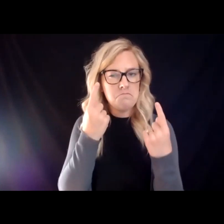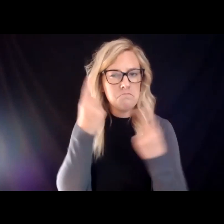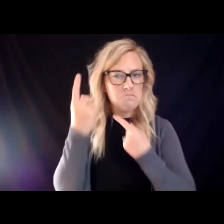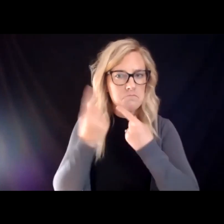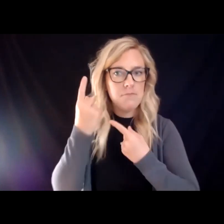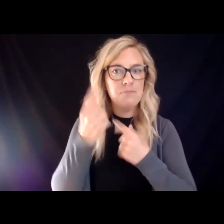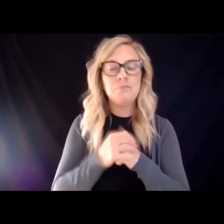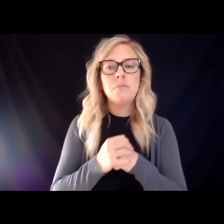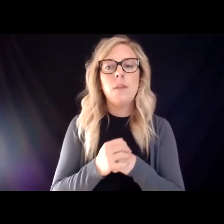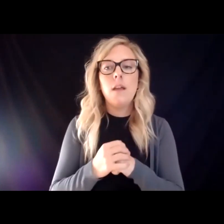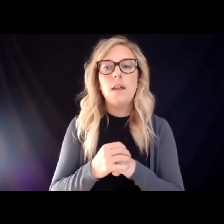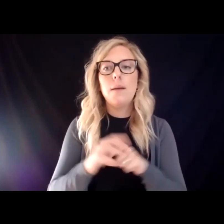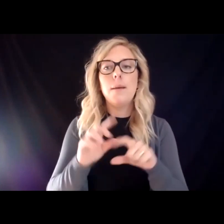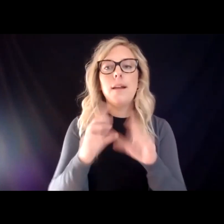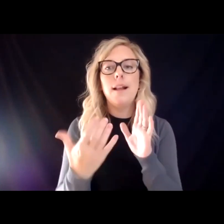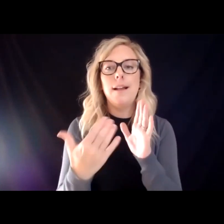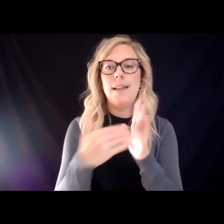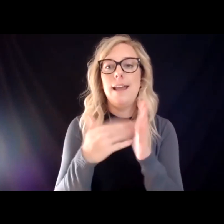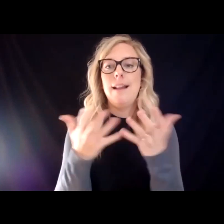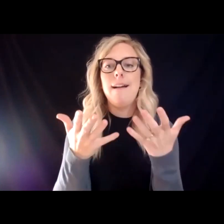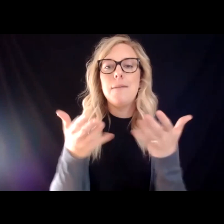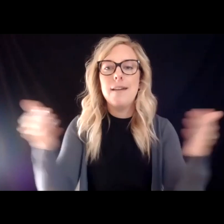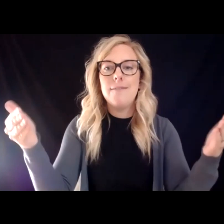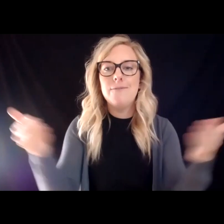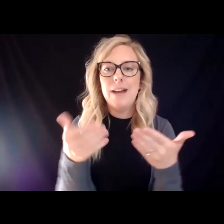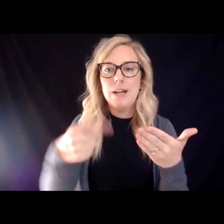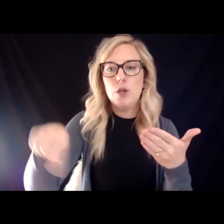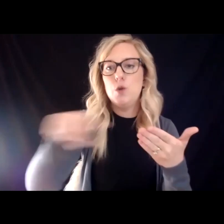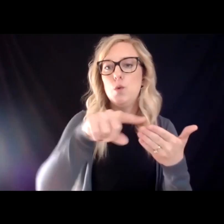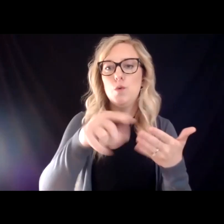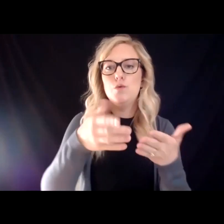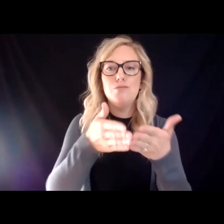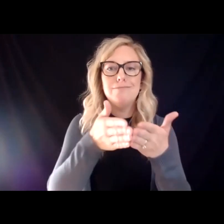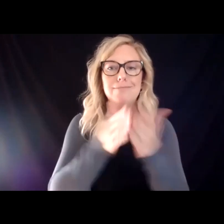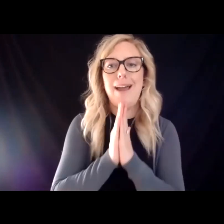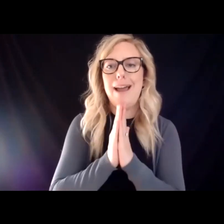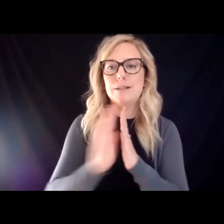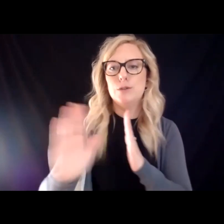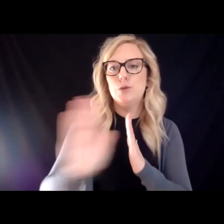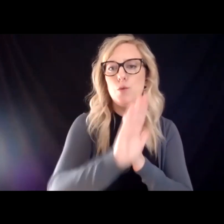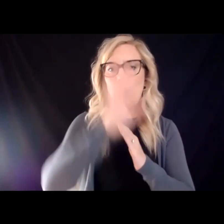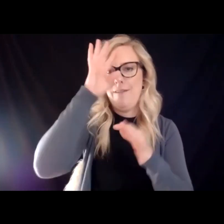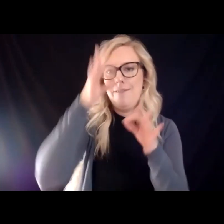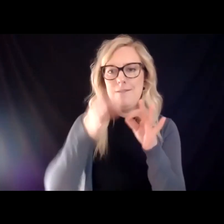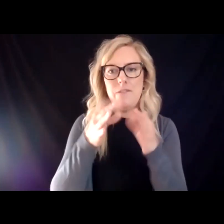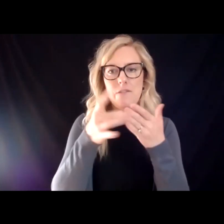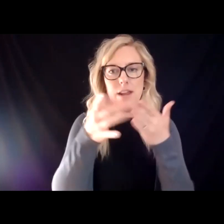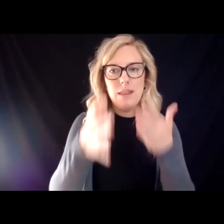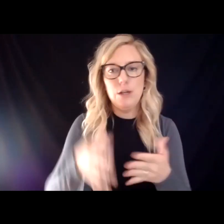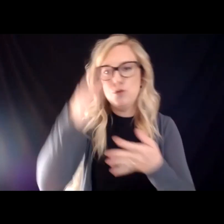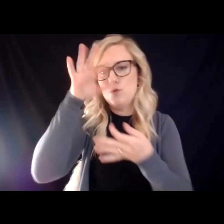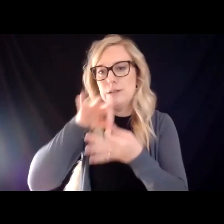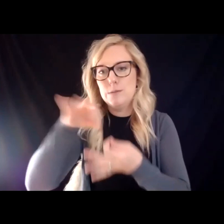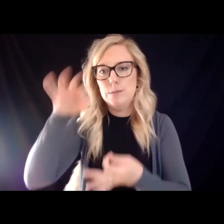again, we invite you to ask your faith leaders, your spiritual leaders, whatever faith you